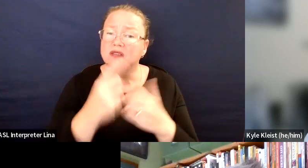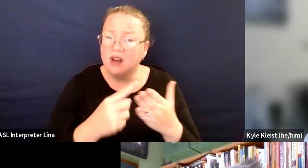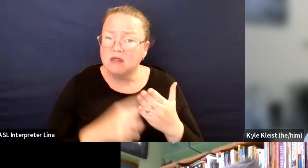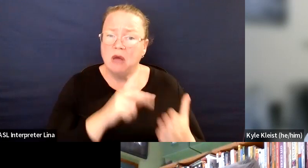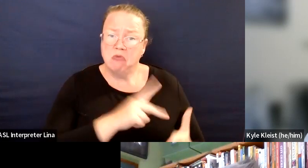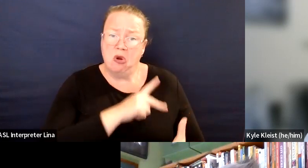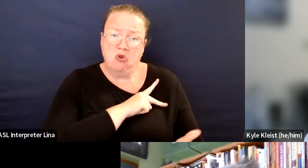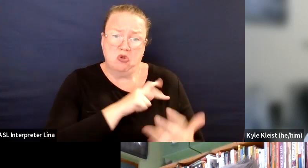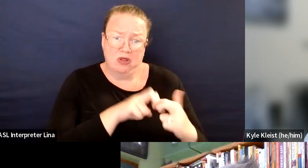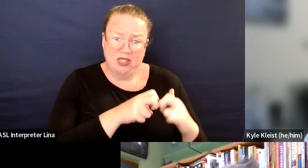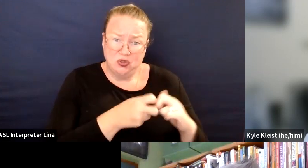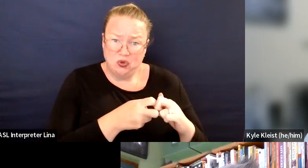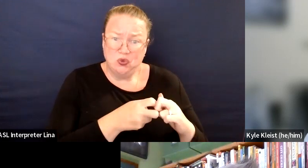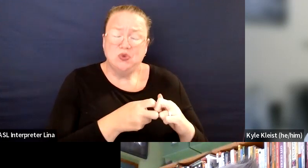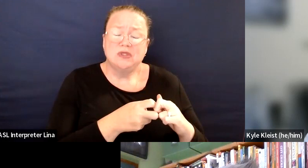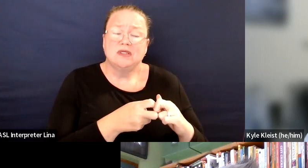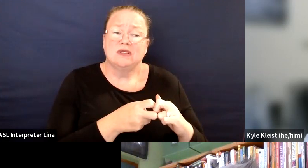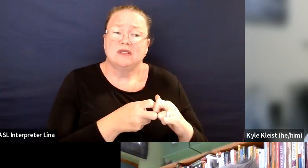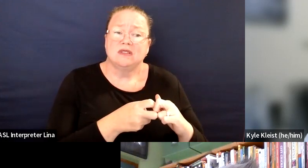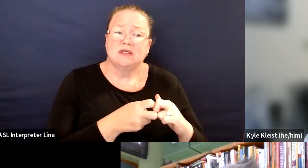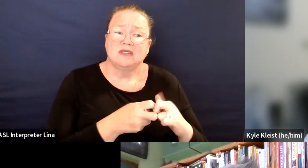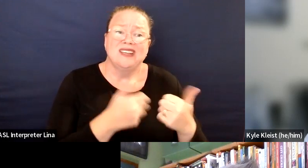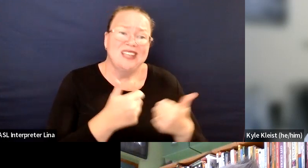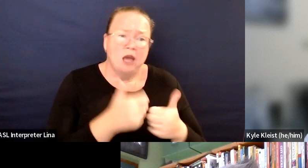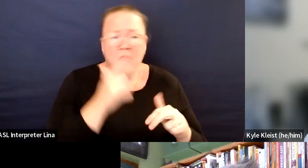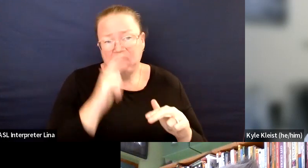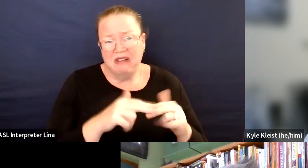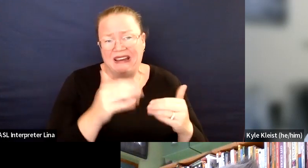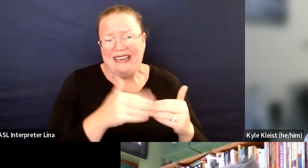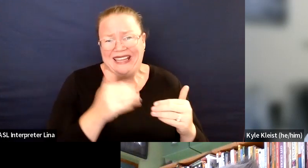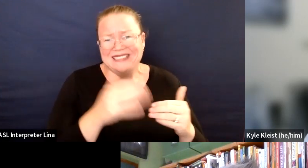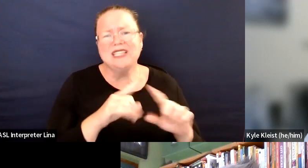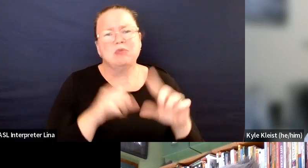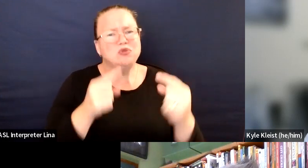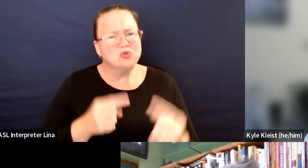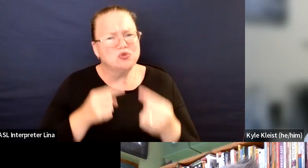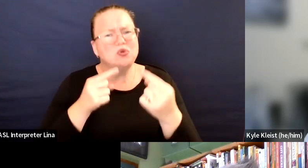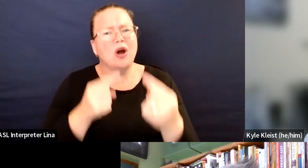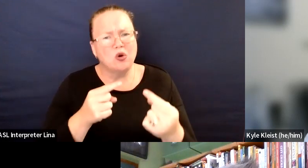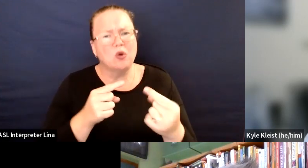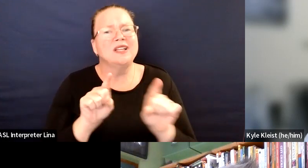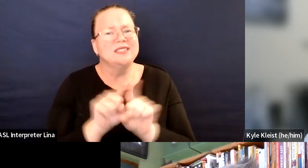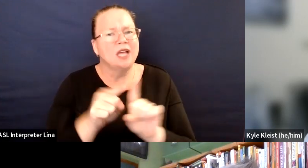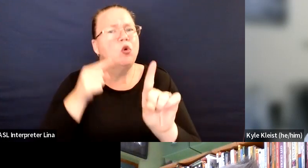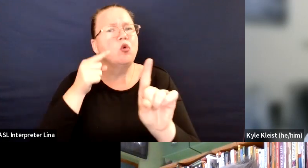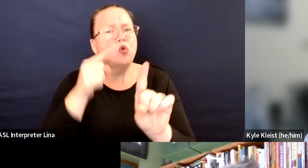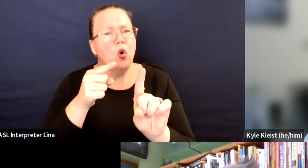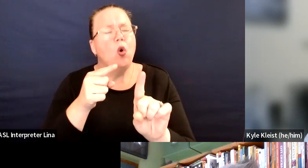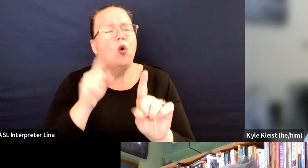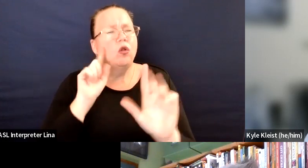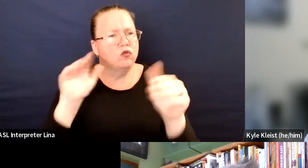personal issues. Games can be fun and easy, but we struggle to have those same goal-oriented personal